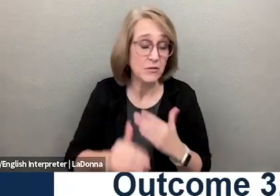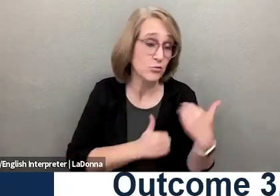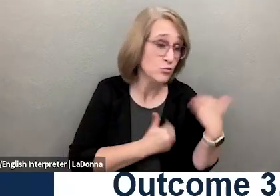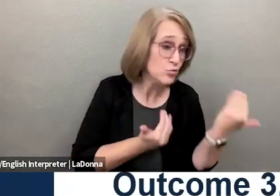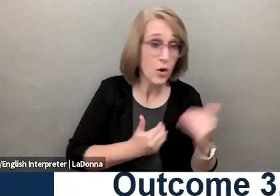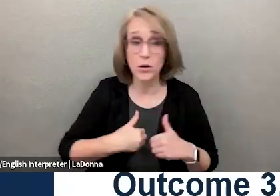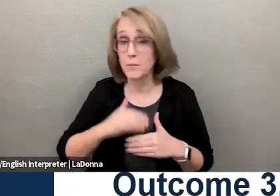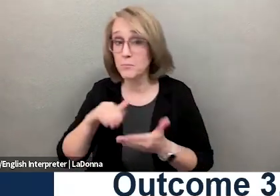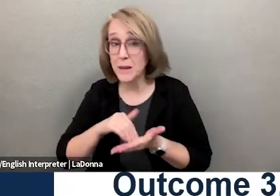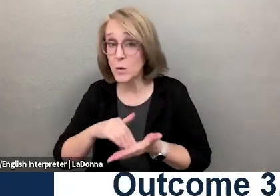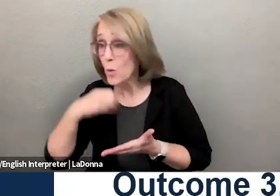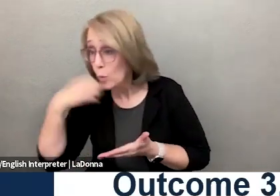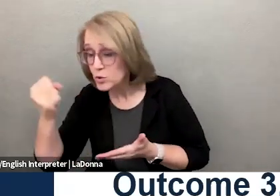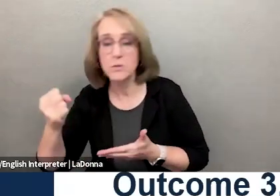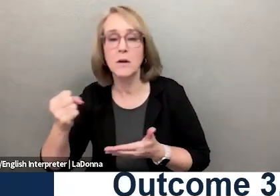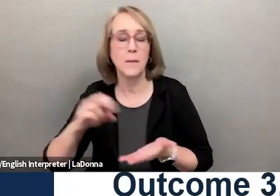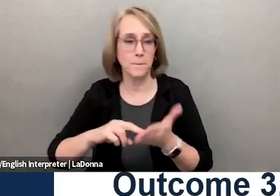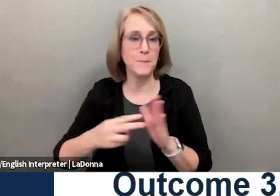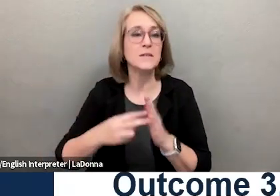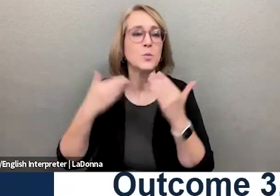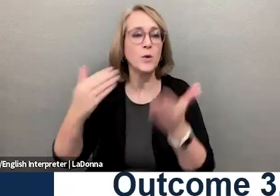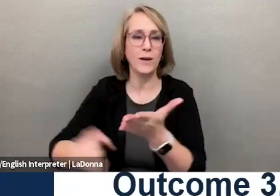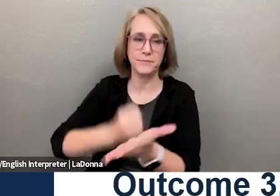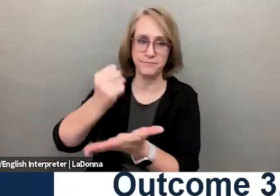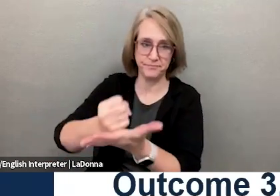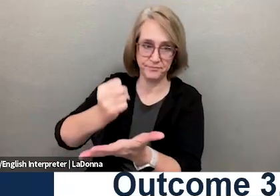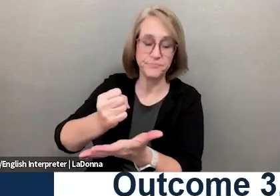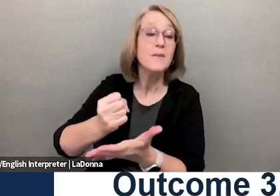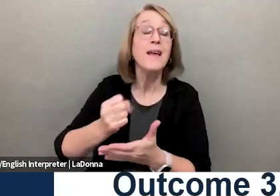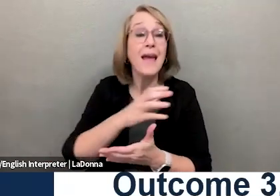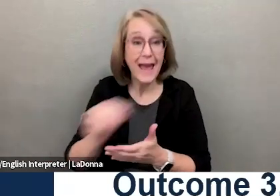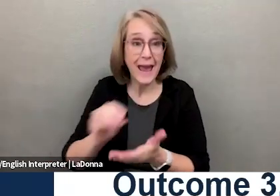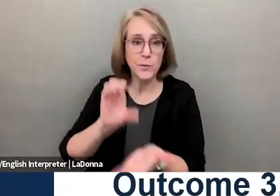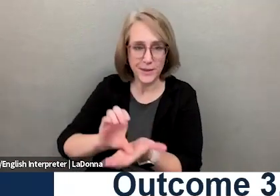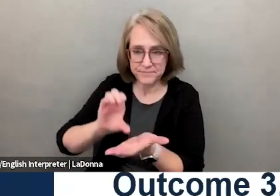we authorize and we also appropriate increased